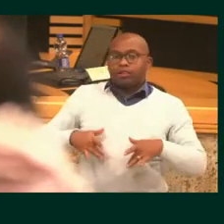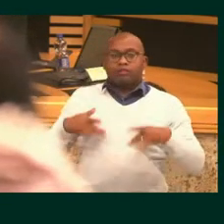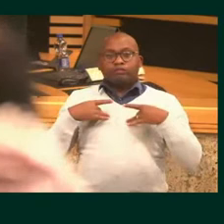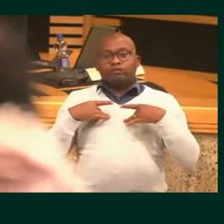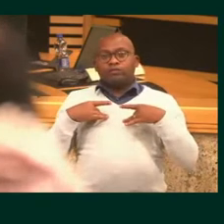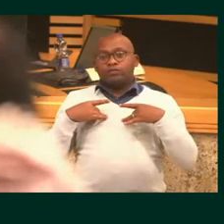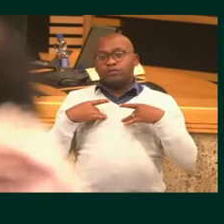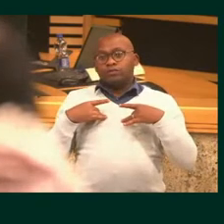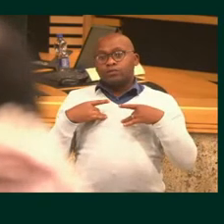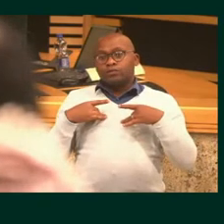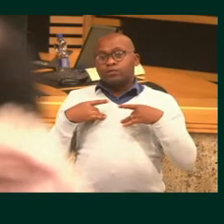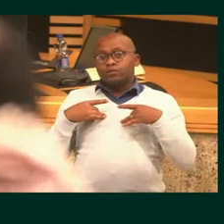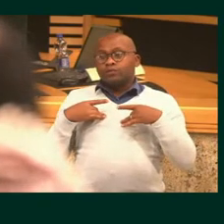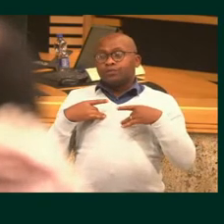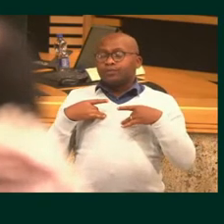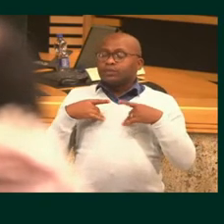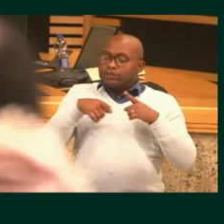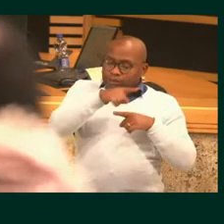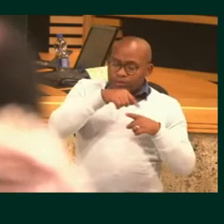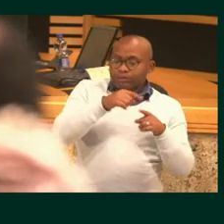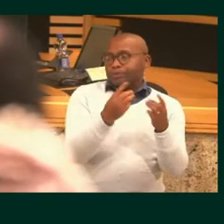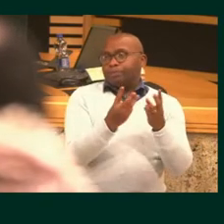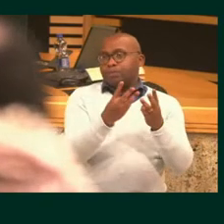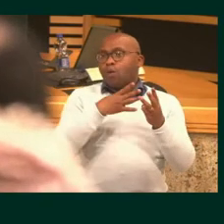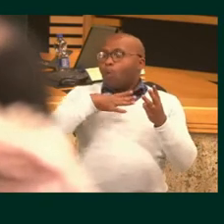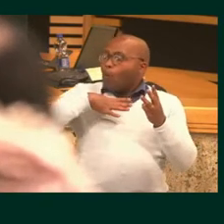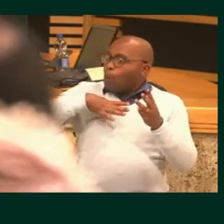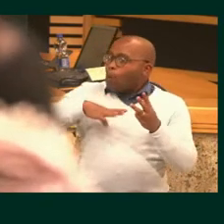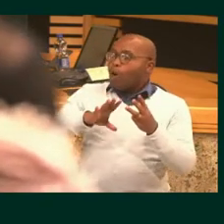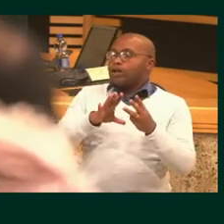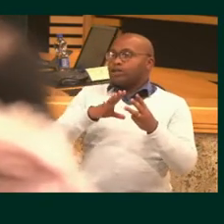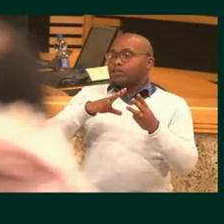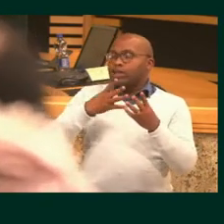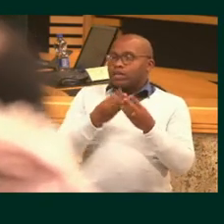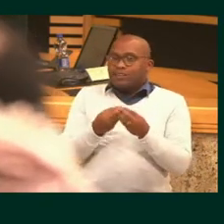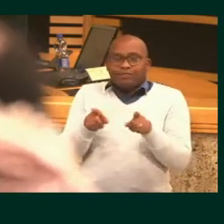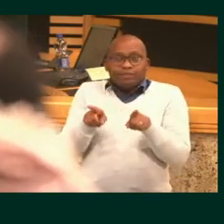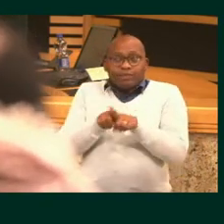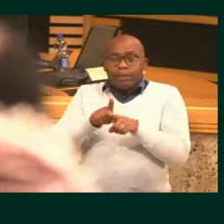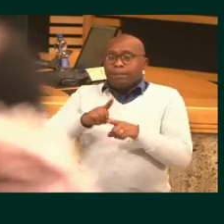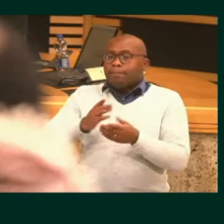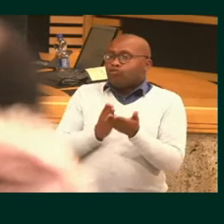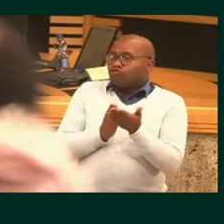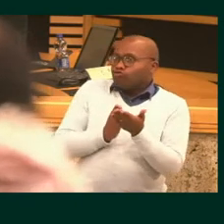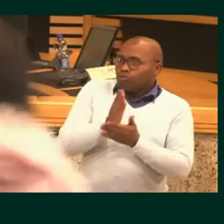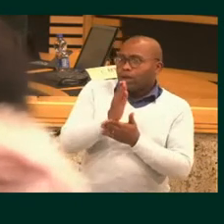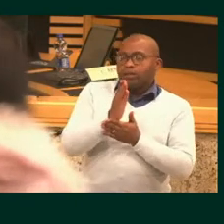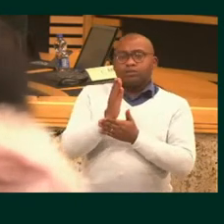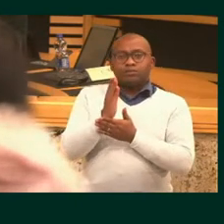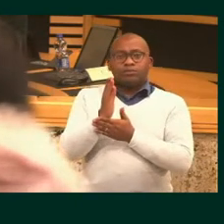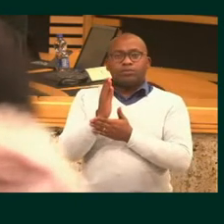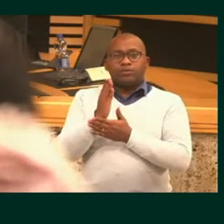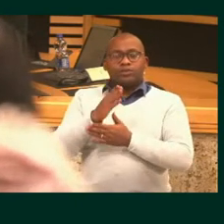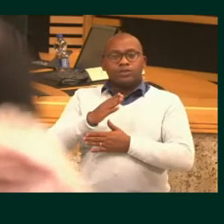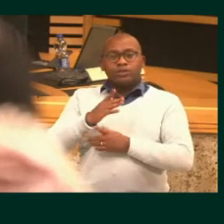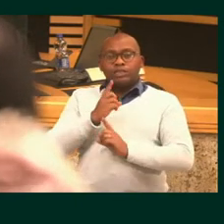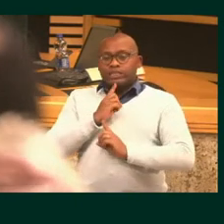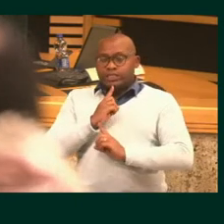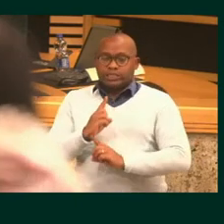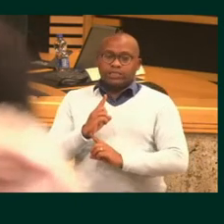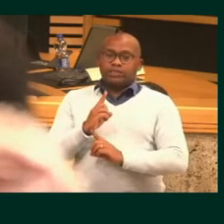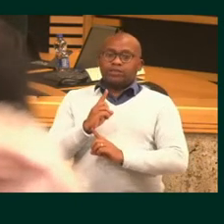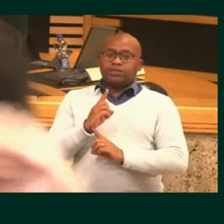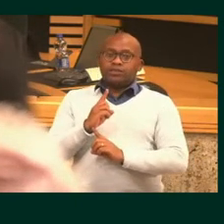we earn for the same rights and freedoms enjoyed by others in the region affirm that it is our